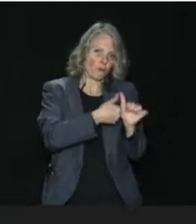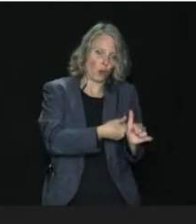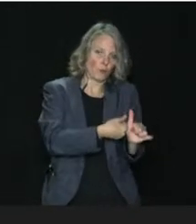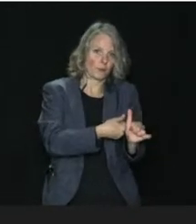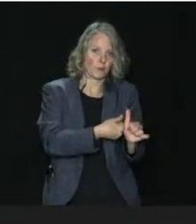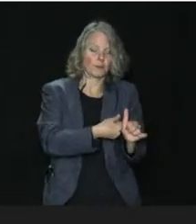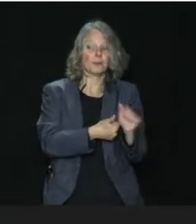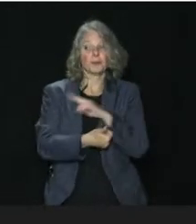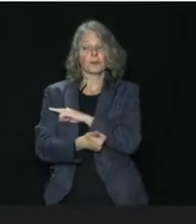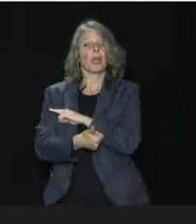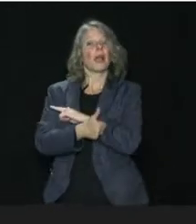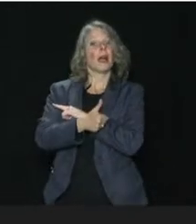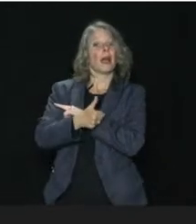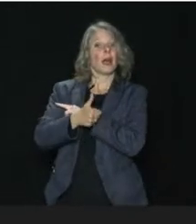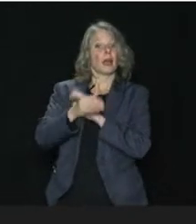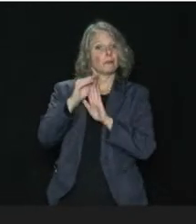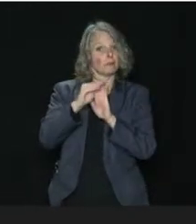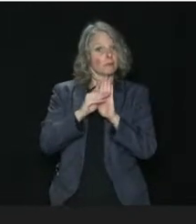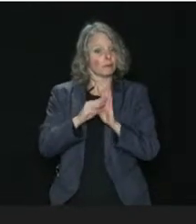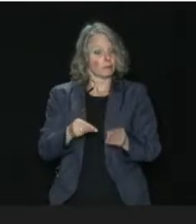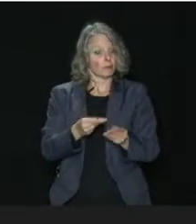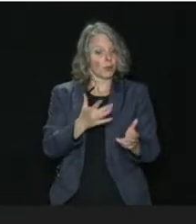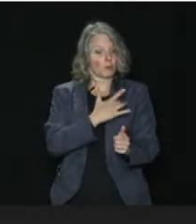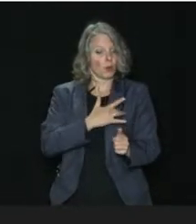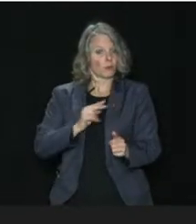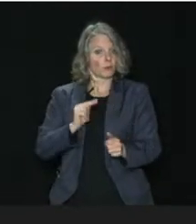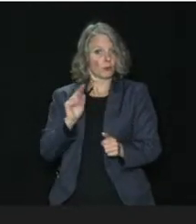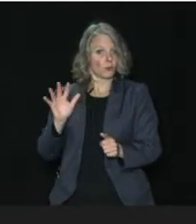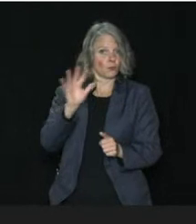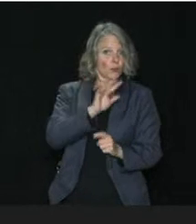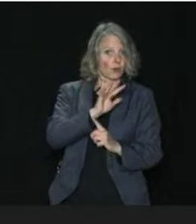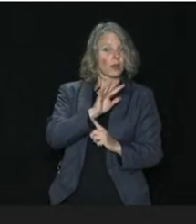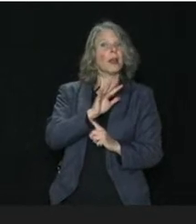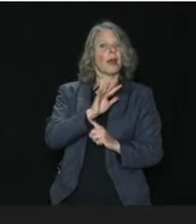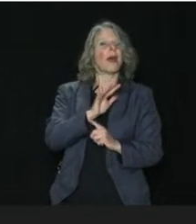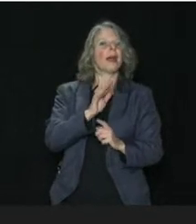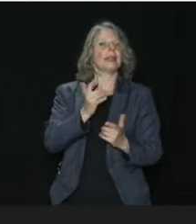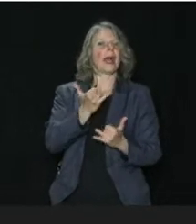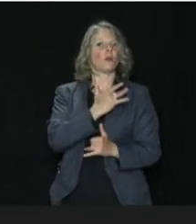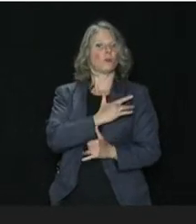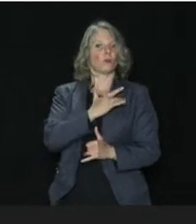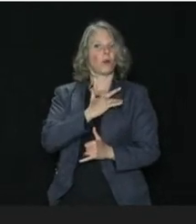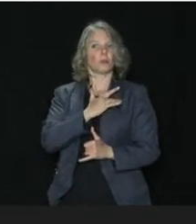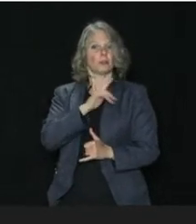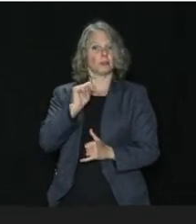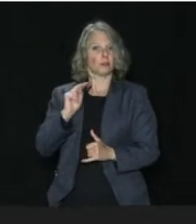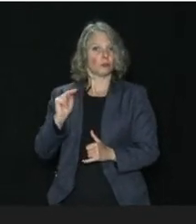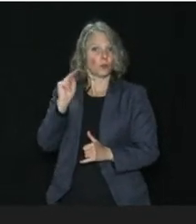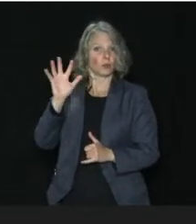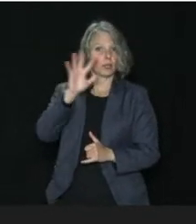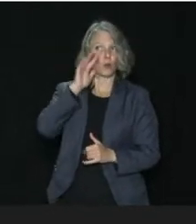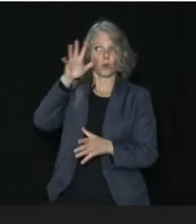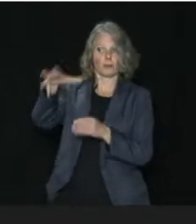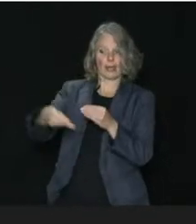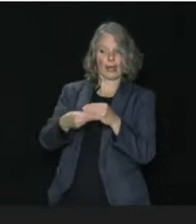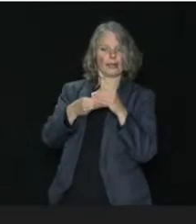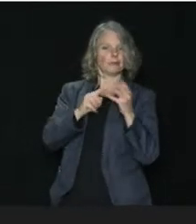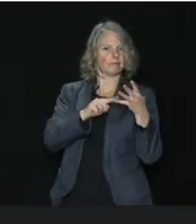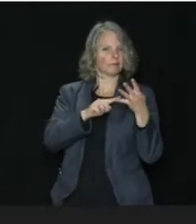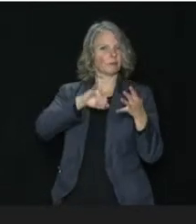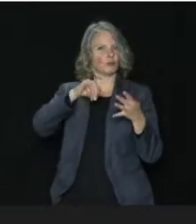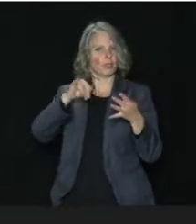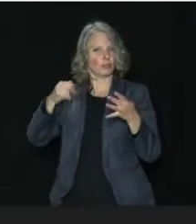additional tool to their toolbox to help end the pandemic as soon as possible.